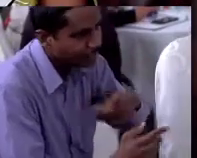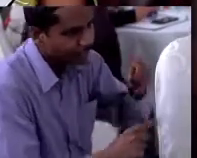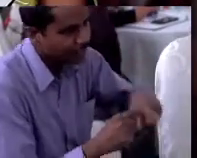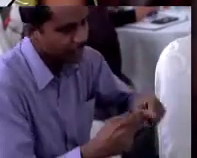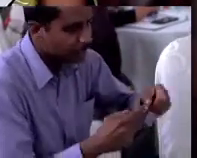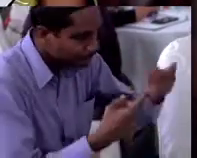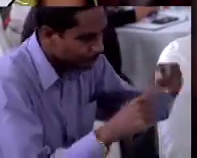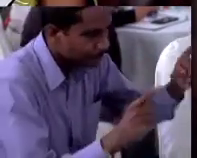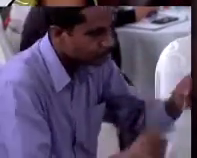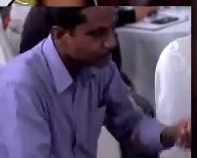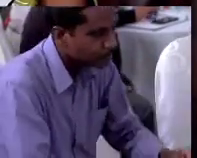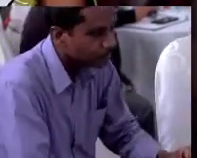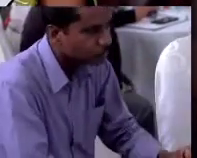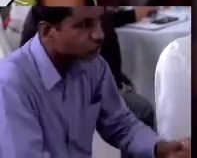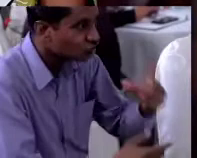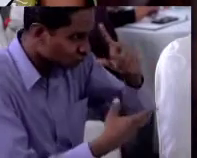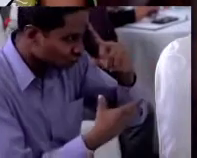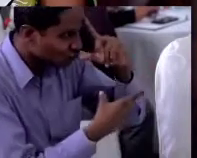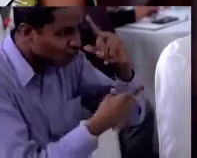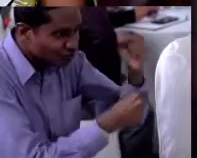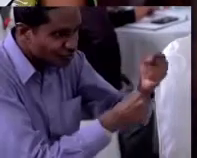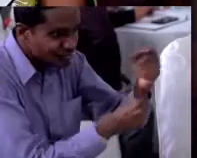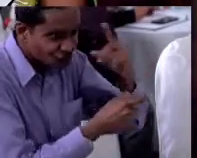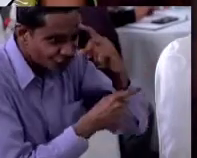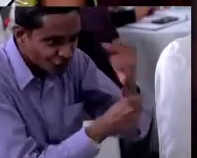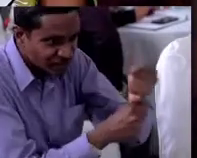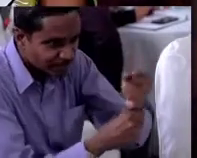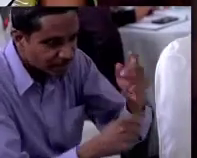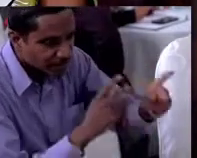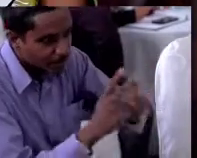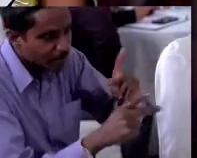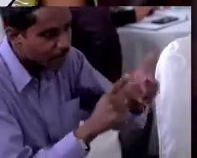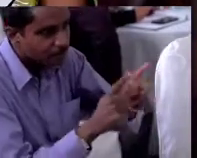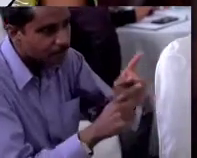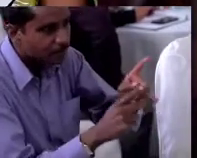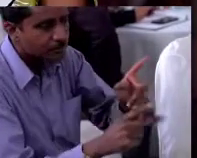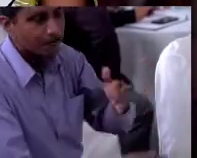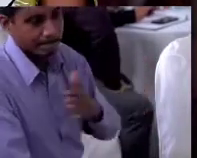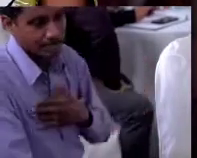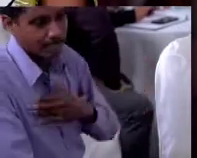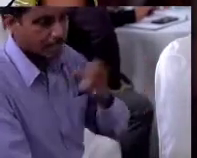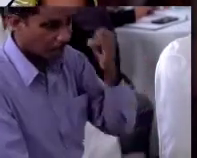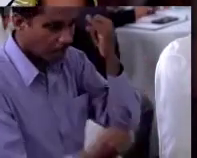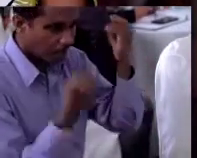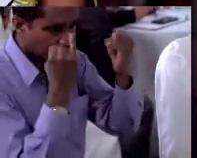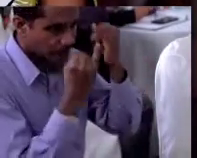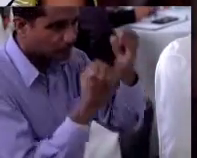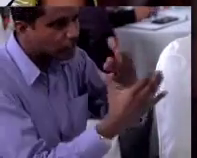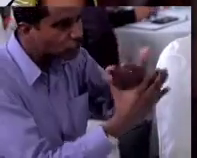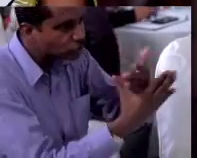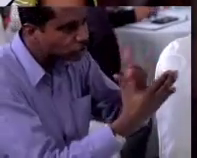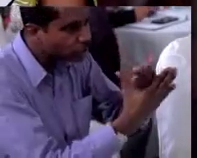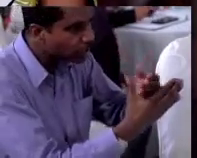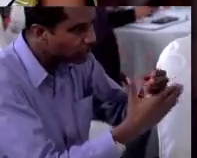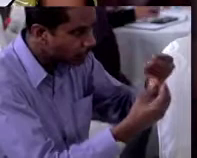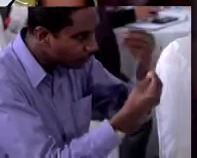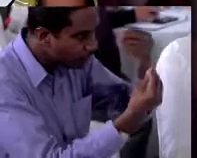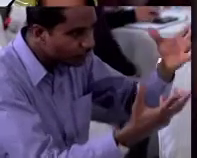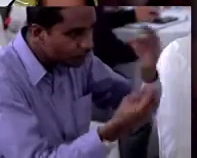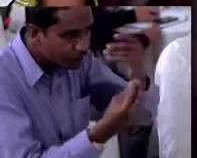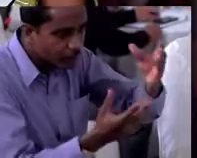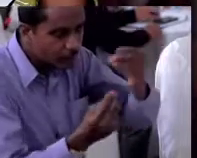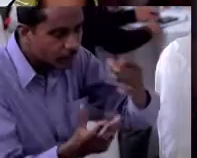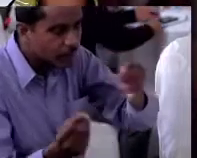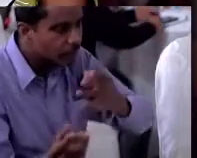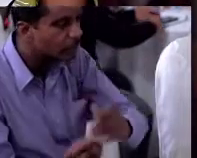taking away personal responsibility for myself, trusting people and sharing my ideas at points in time when I